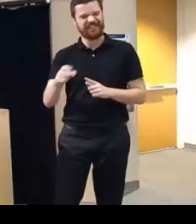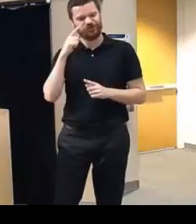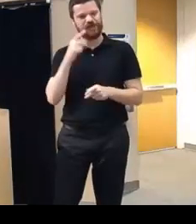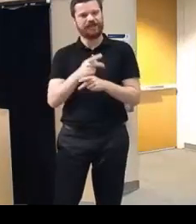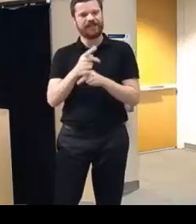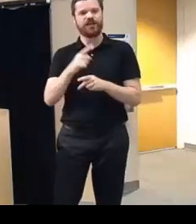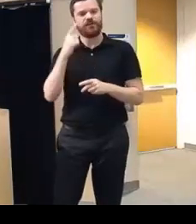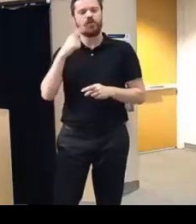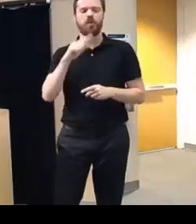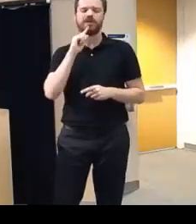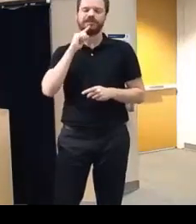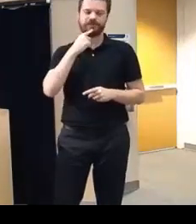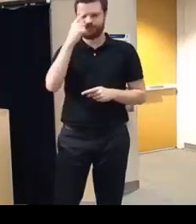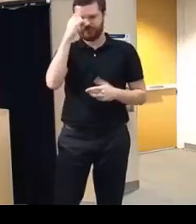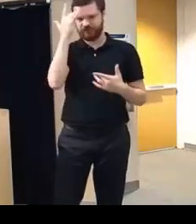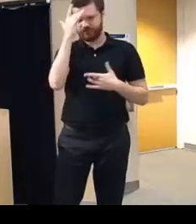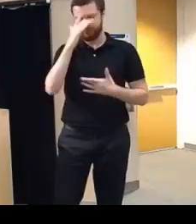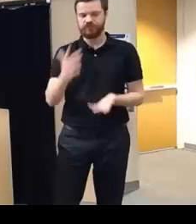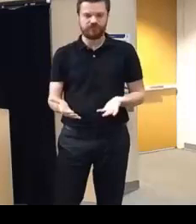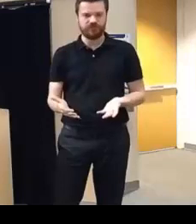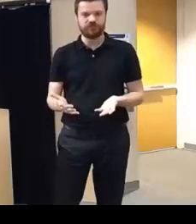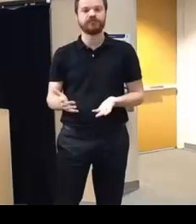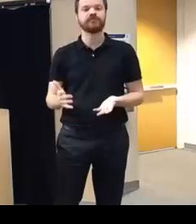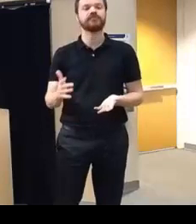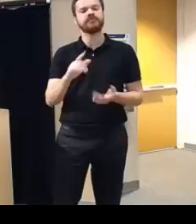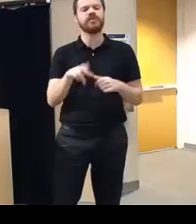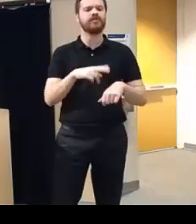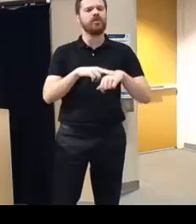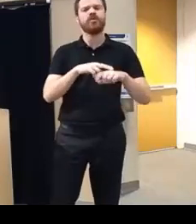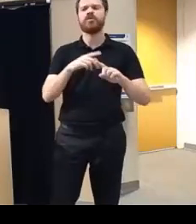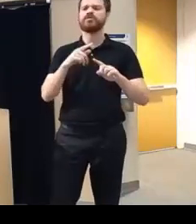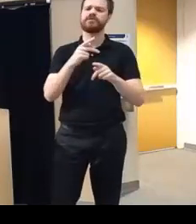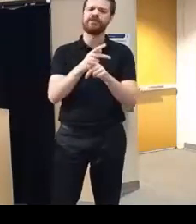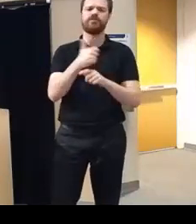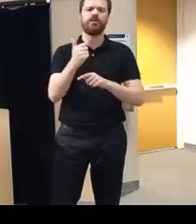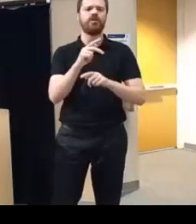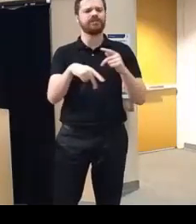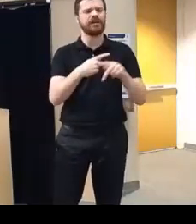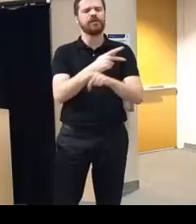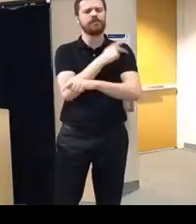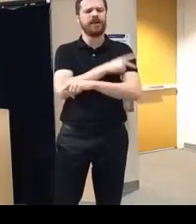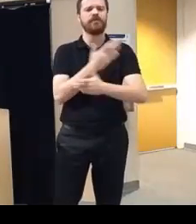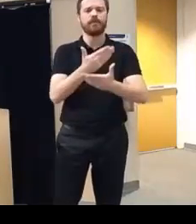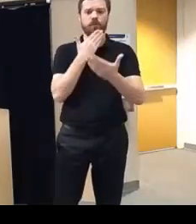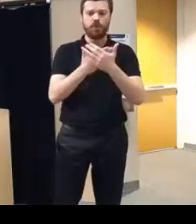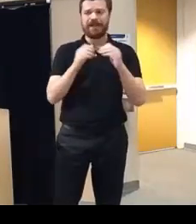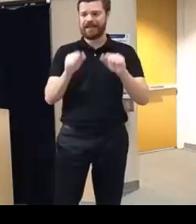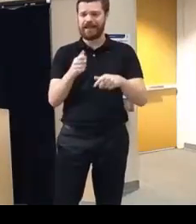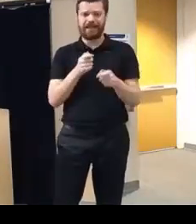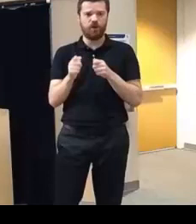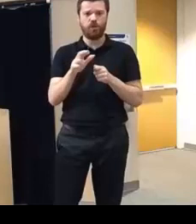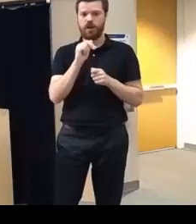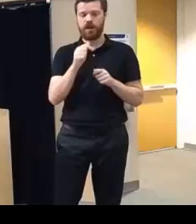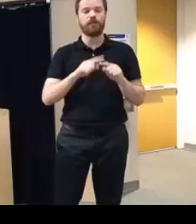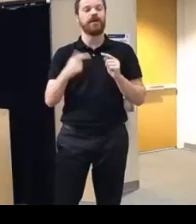severe mentally ill. Med psych units will care for a lot of other types of patients who they may or may not be well equipped to handle, but have